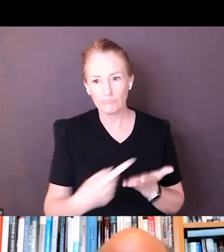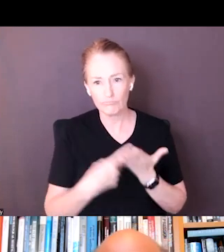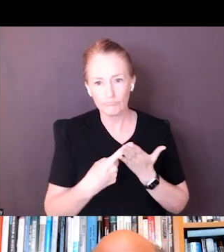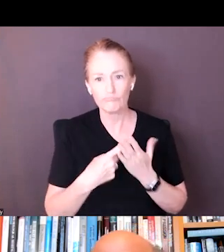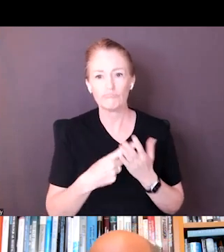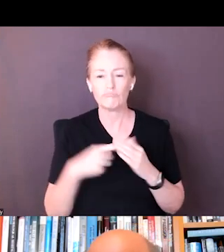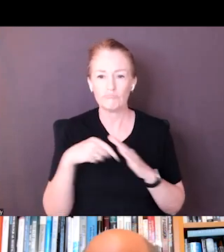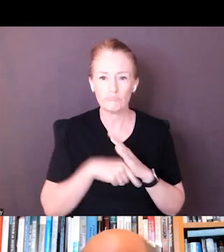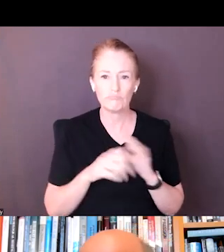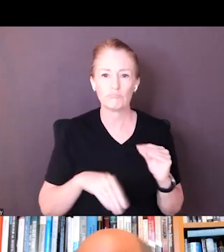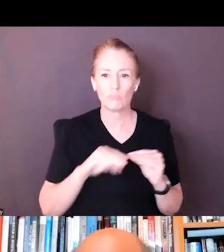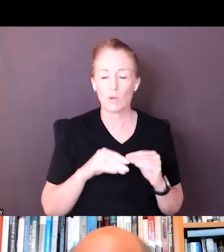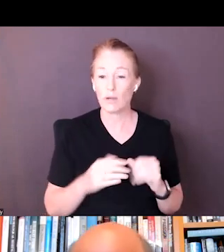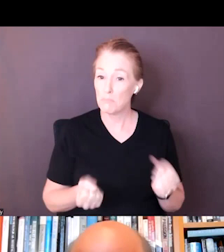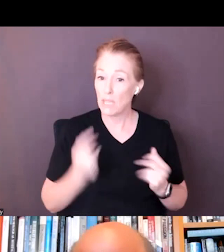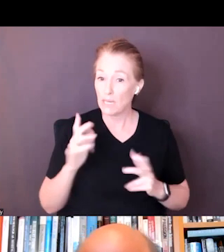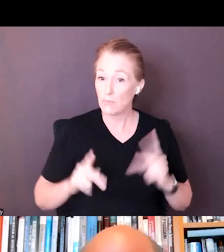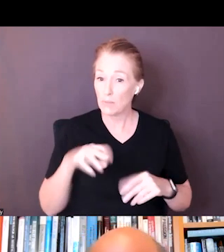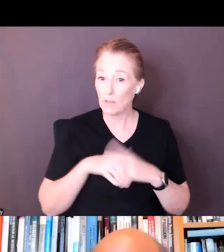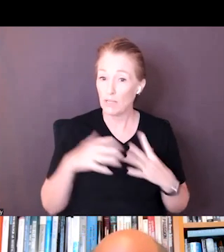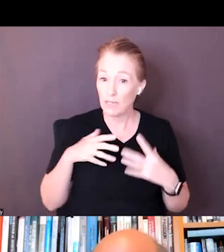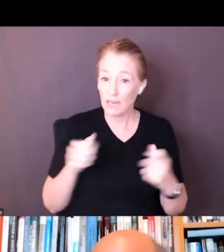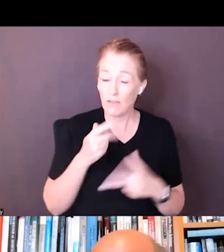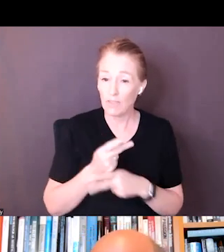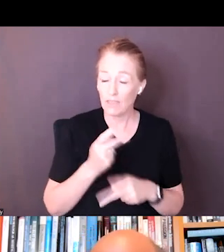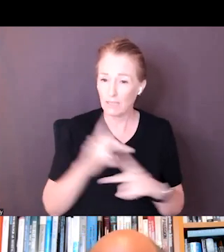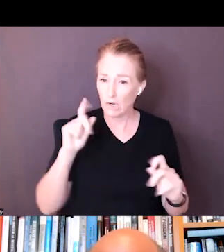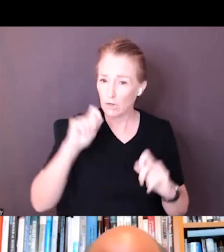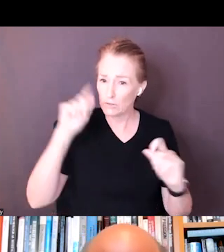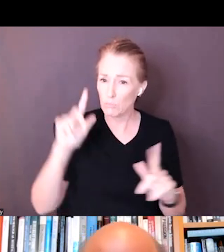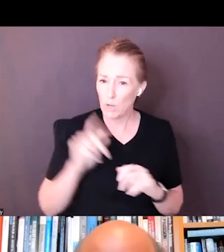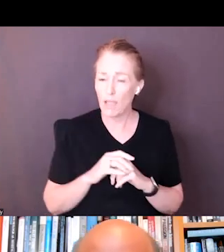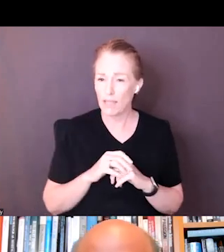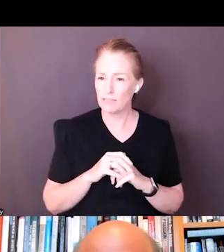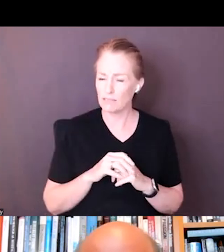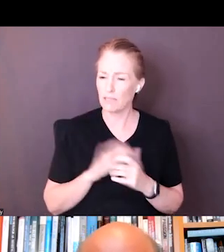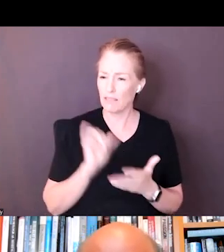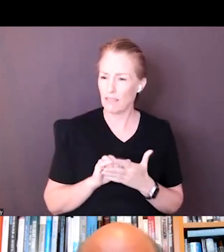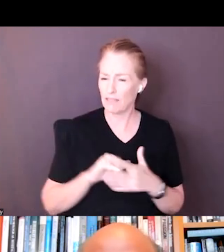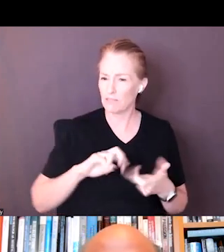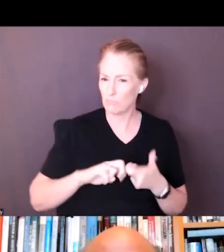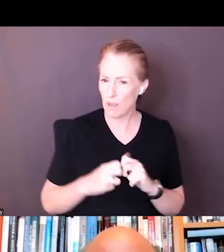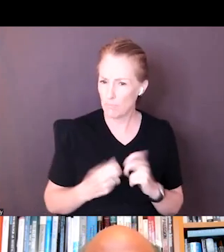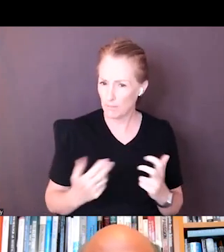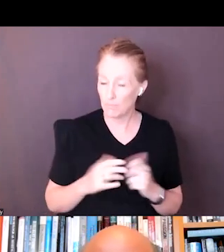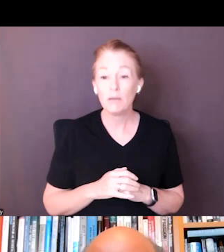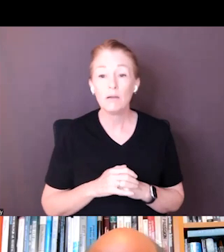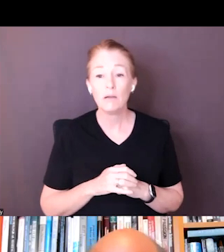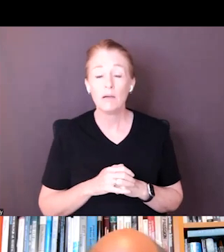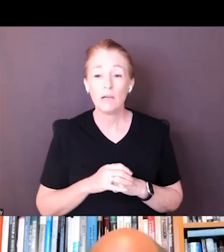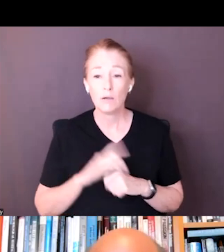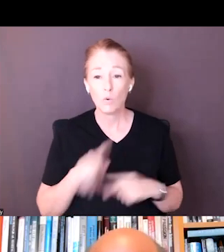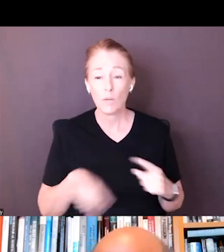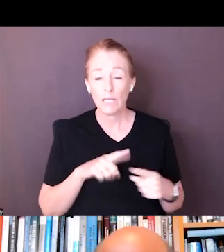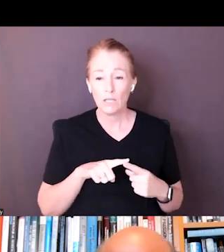people, including in the healthcare professions, that this can be a problem. But once you stop and